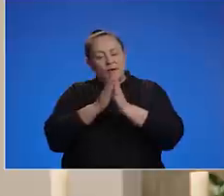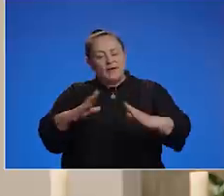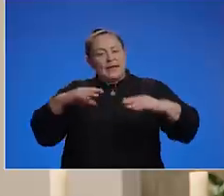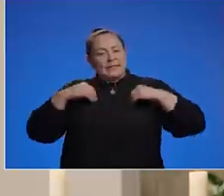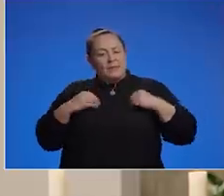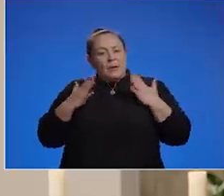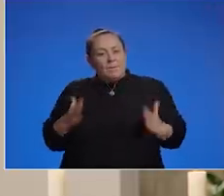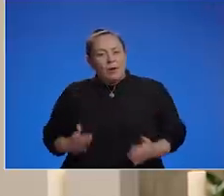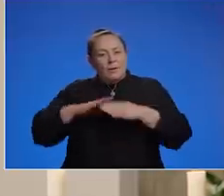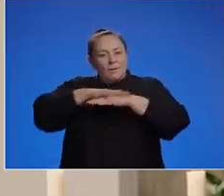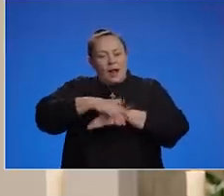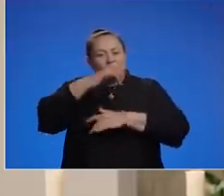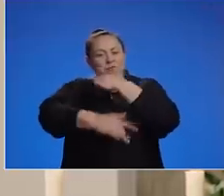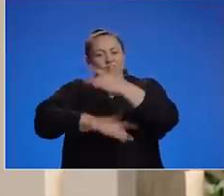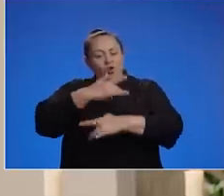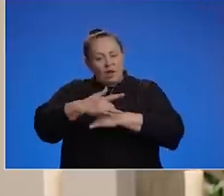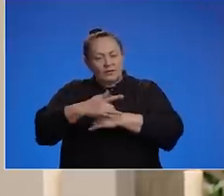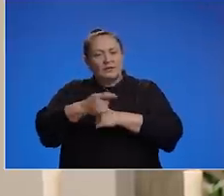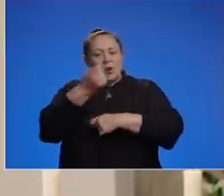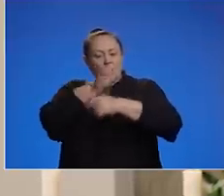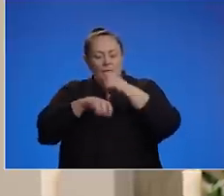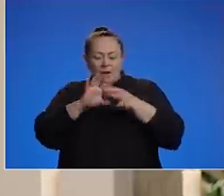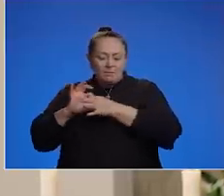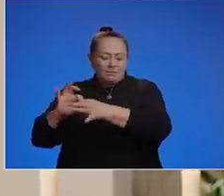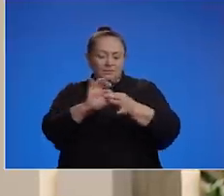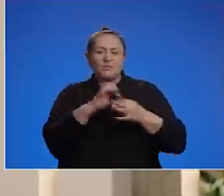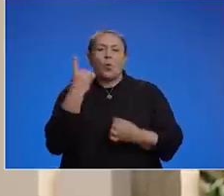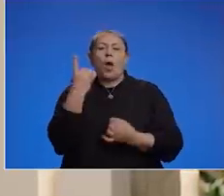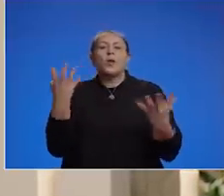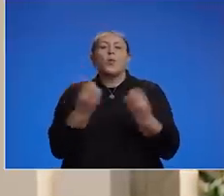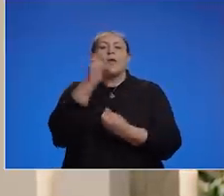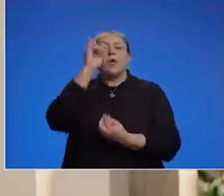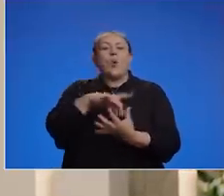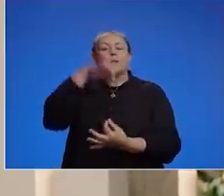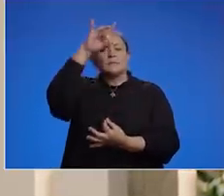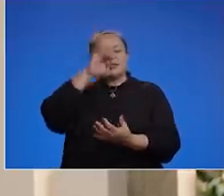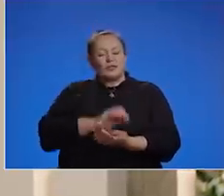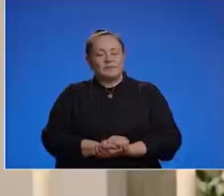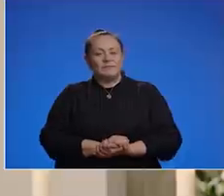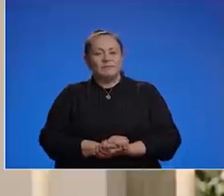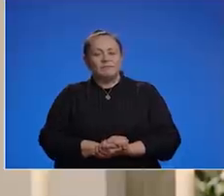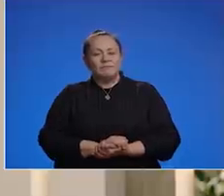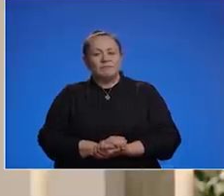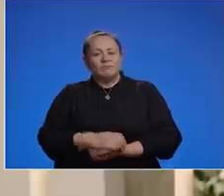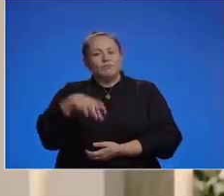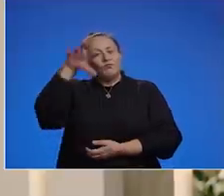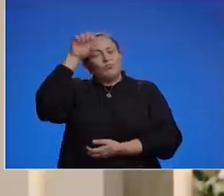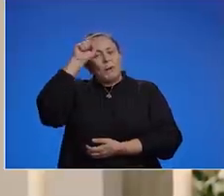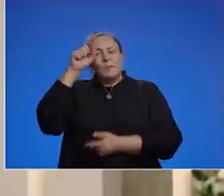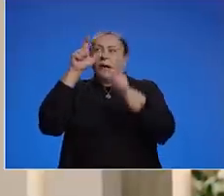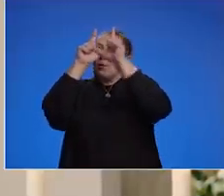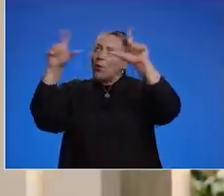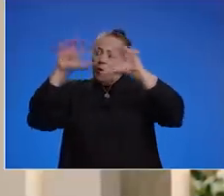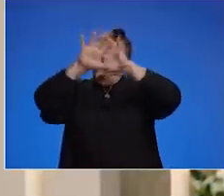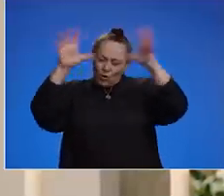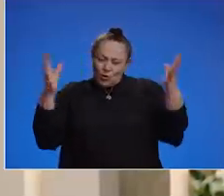pray that, partaking of the body and blood of Christ, we may be gathered into one by the Holy Spirit.